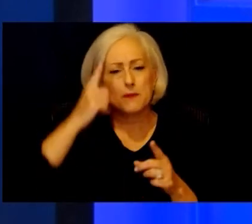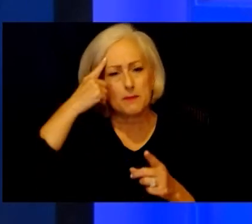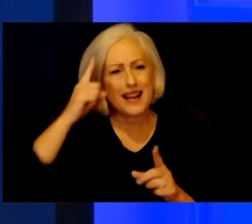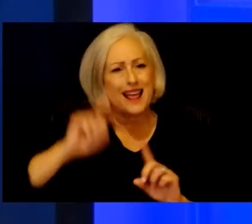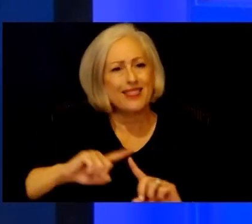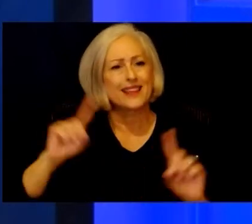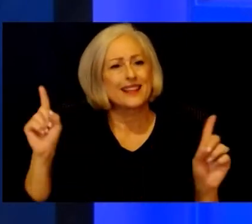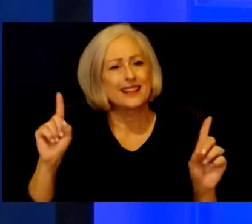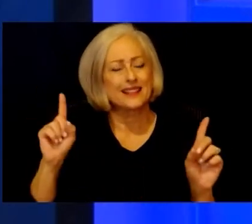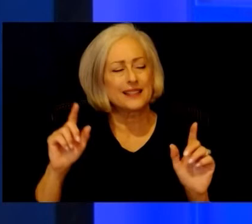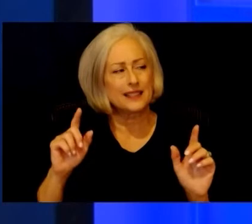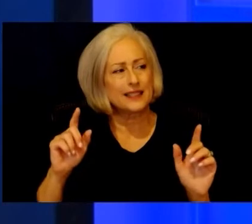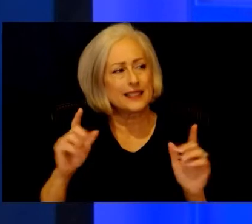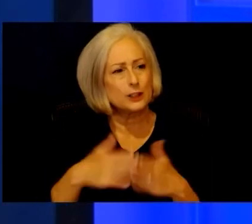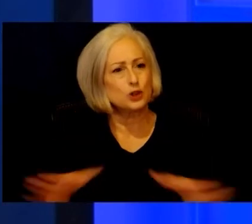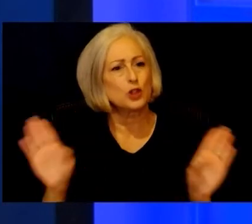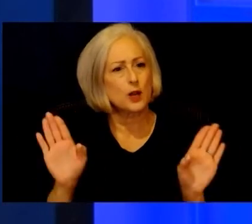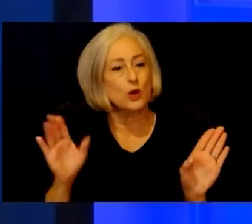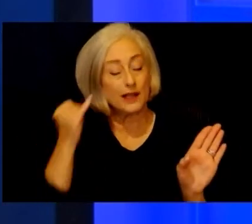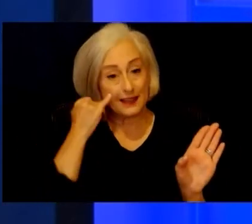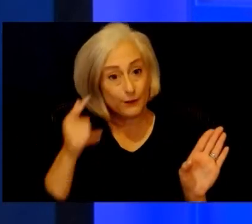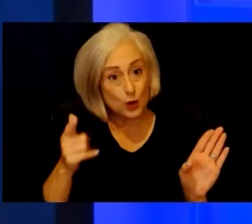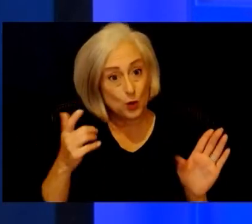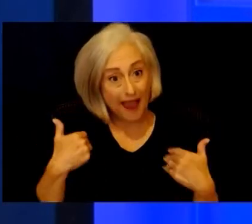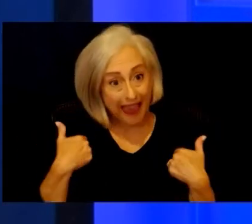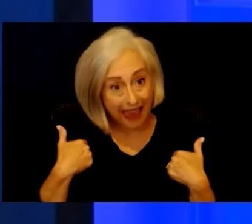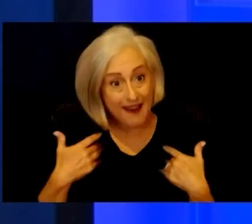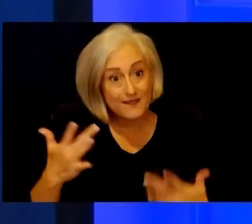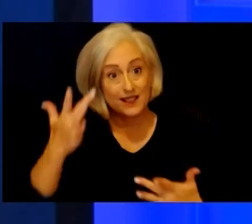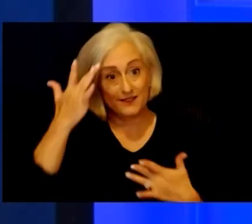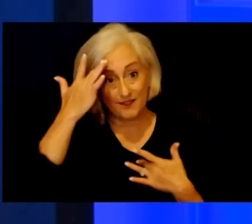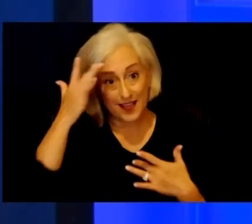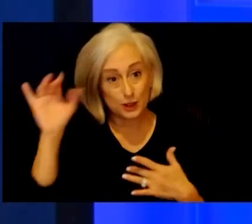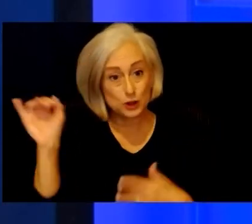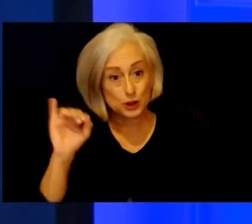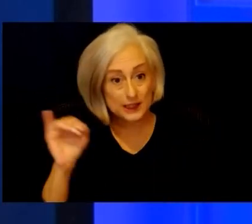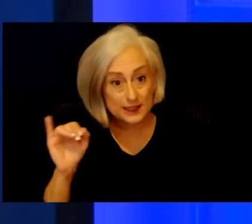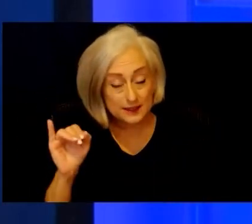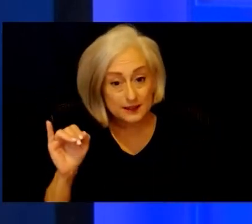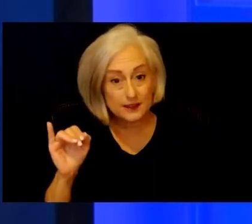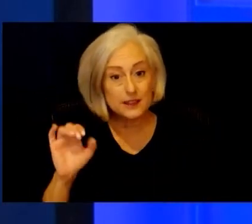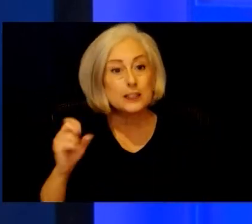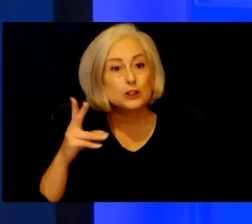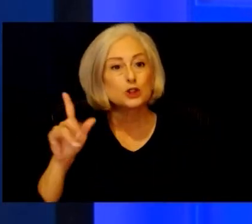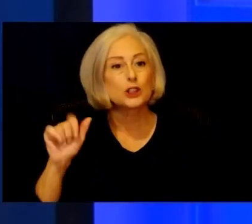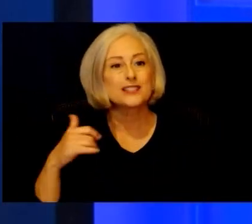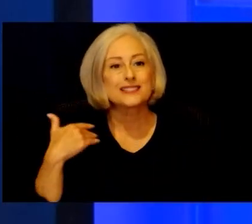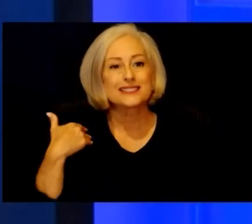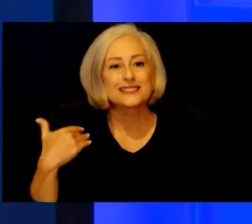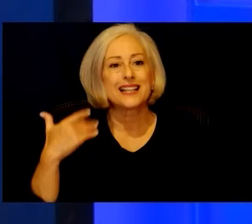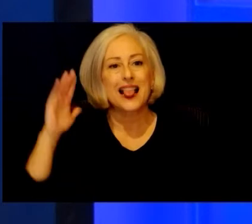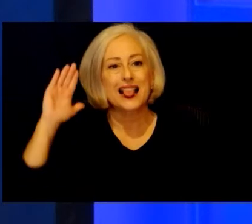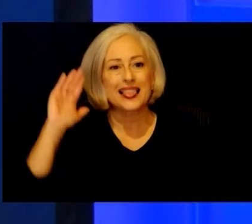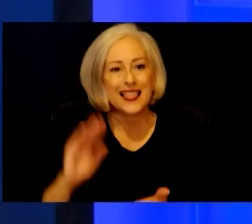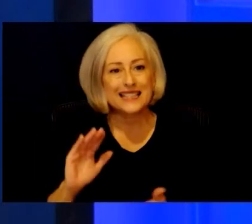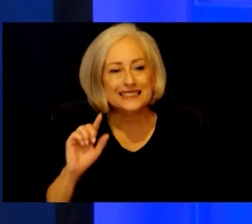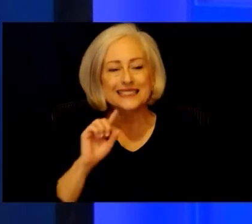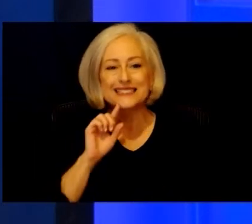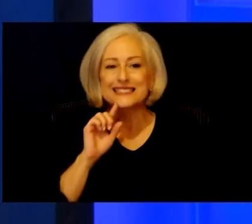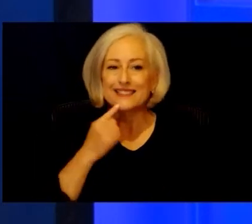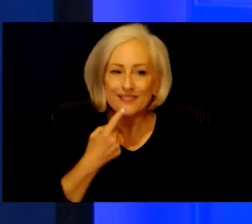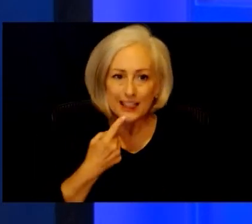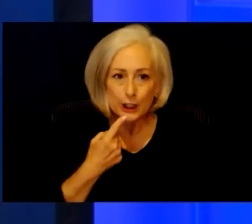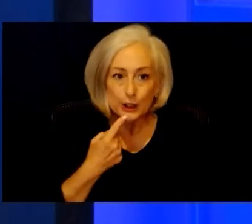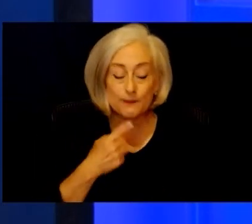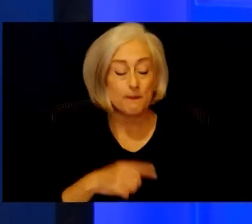the infection, the shingles tends to be less severe. But again, still, the vaccine offers great